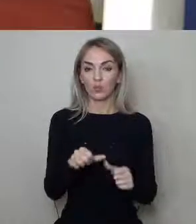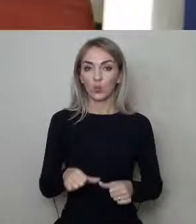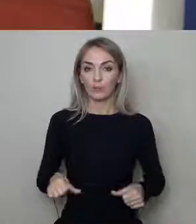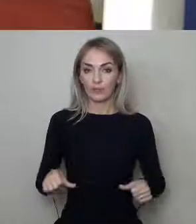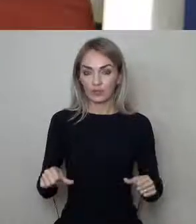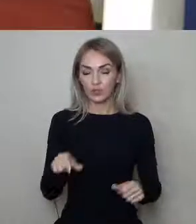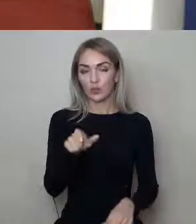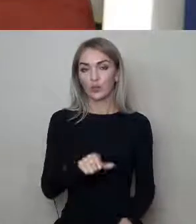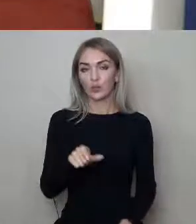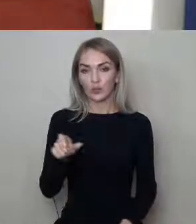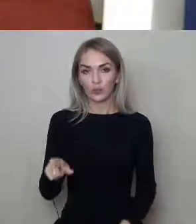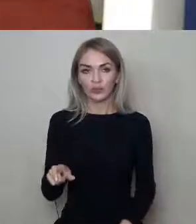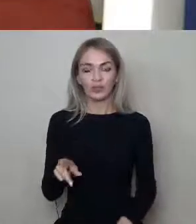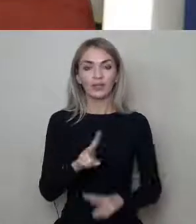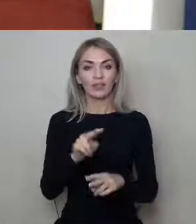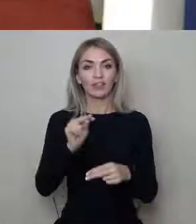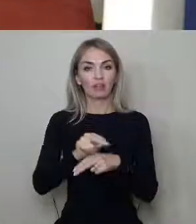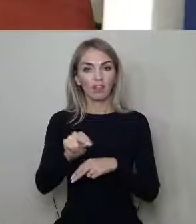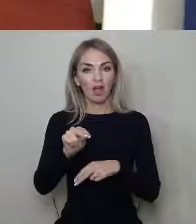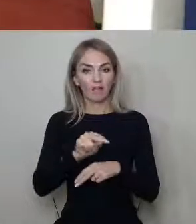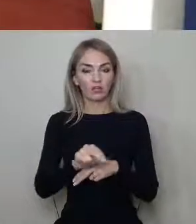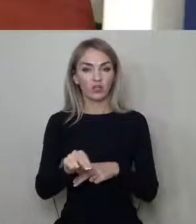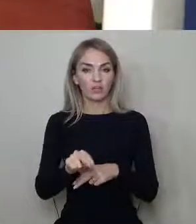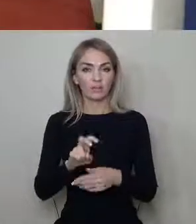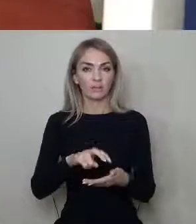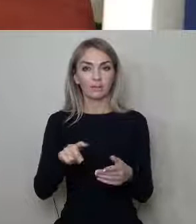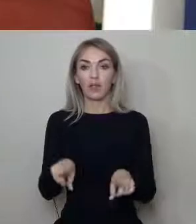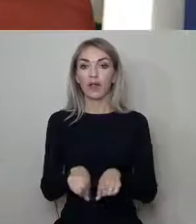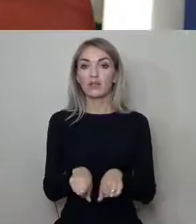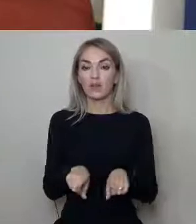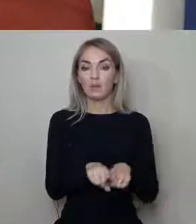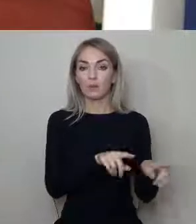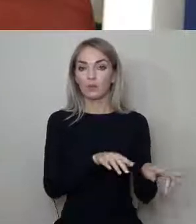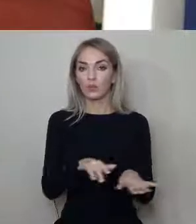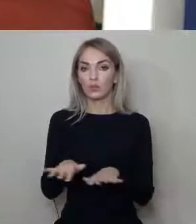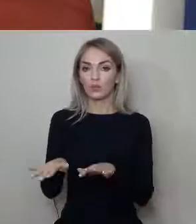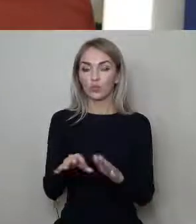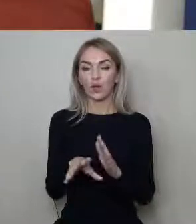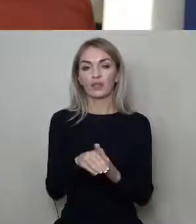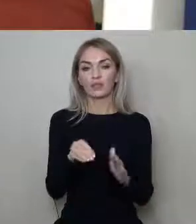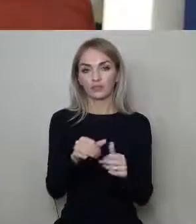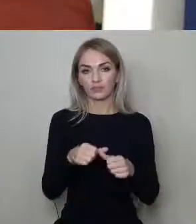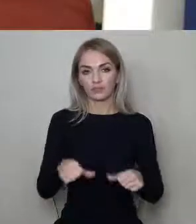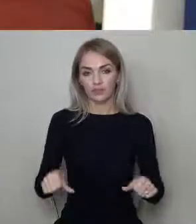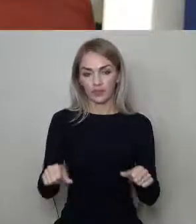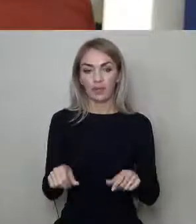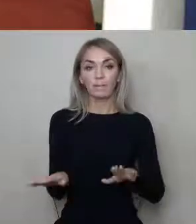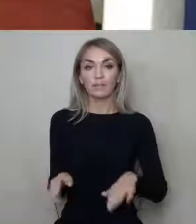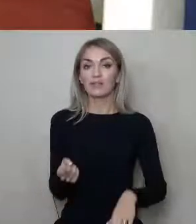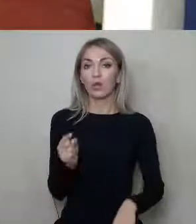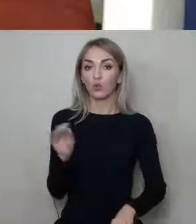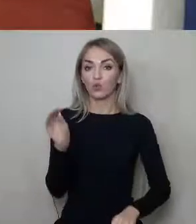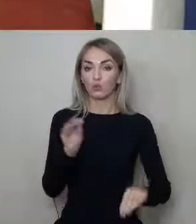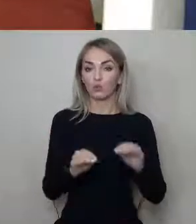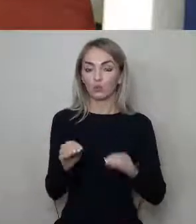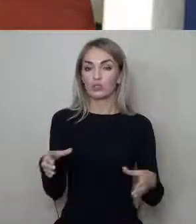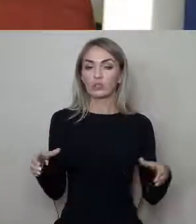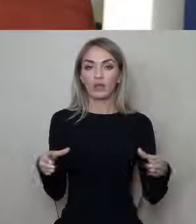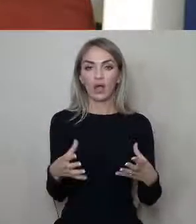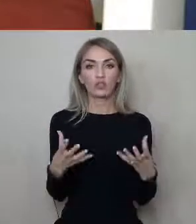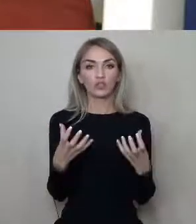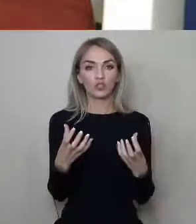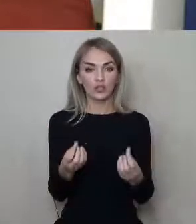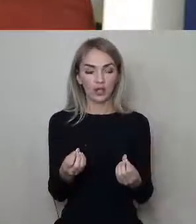even after such training sessions, people change there, and people who have been trained, they leave. Same situation with the